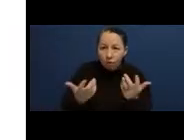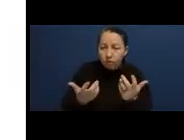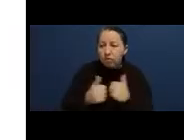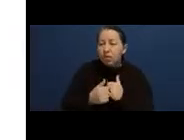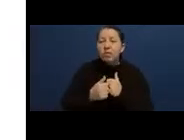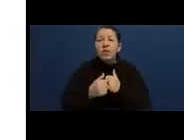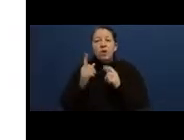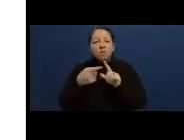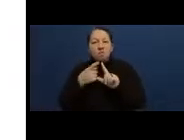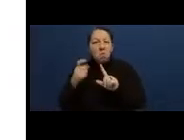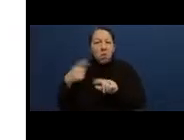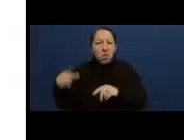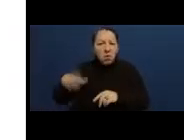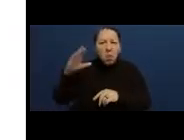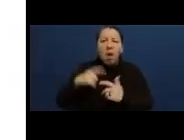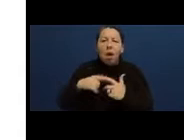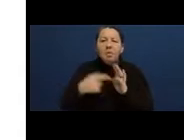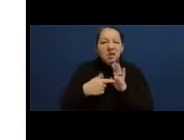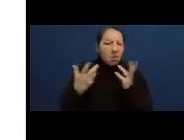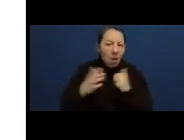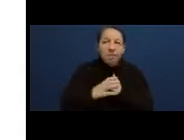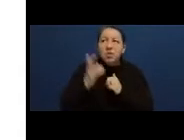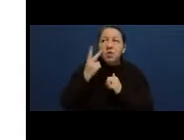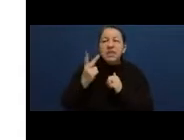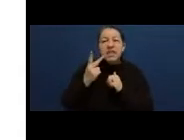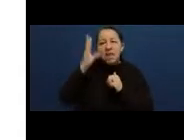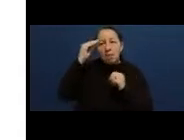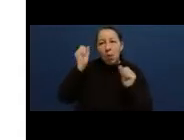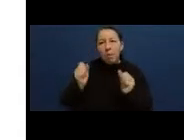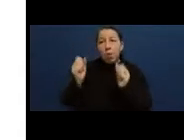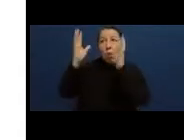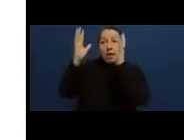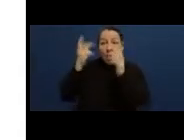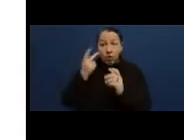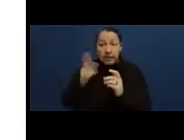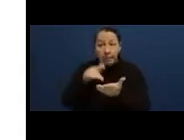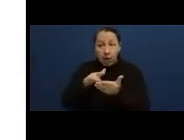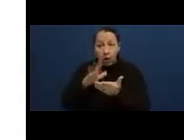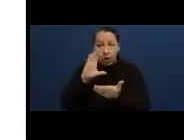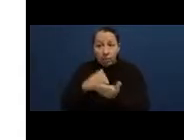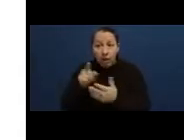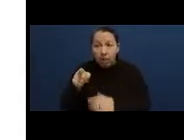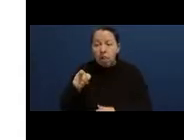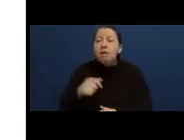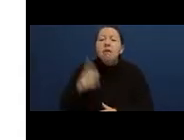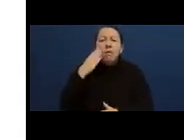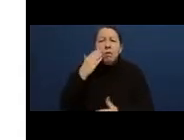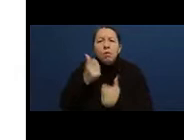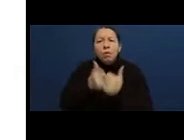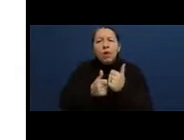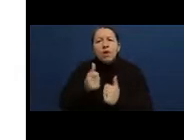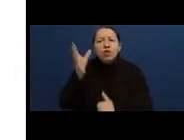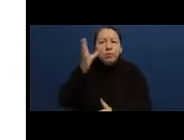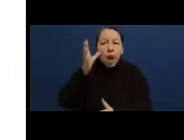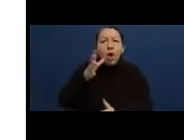you see the little boy being thrown up in the air. Well, we know that each parent or grandparent or aunt